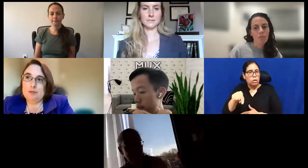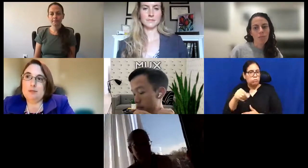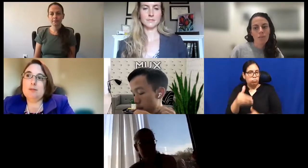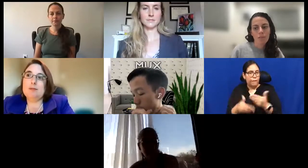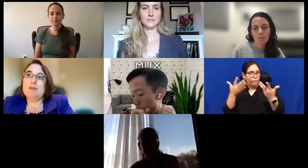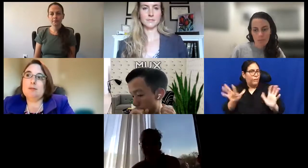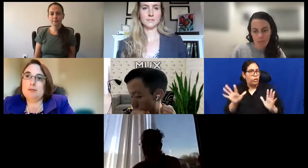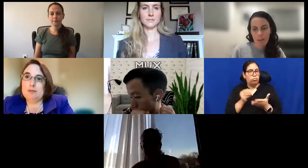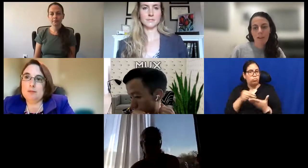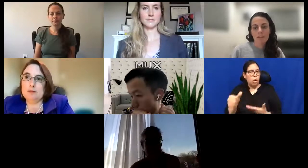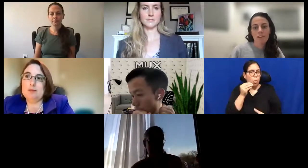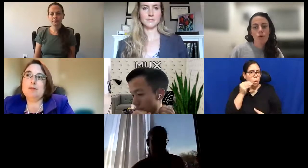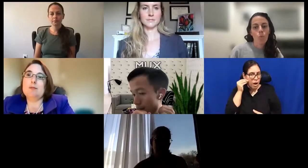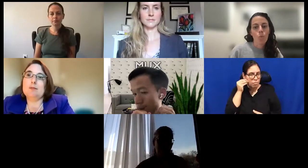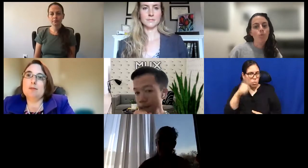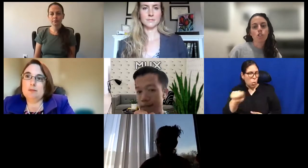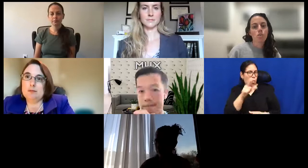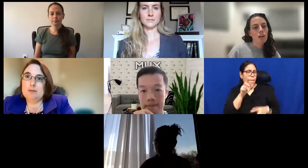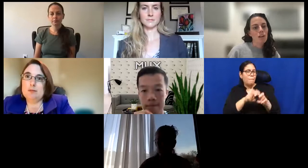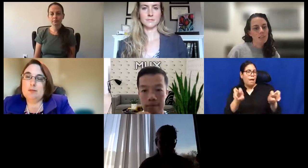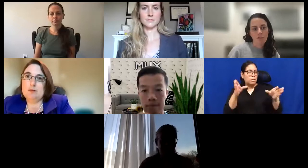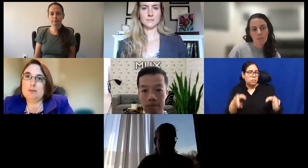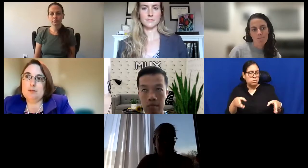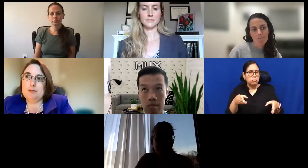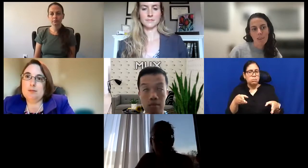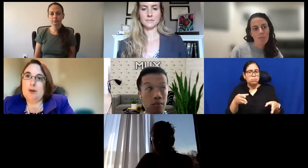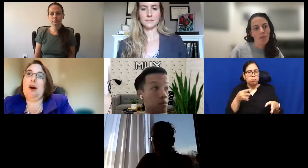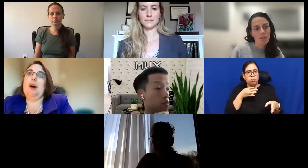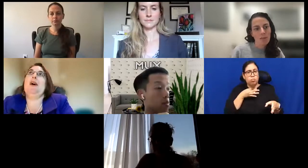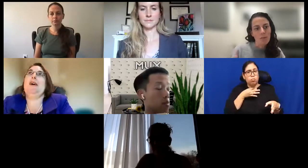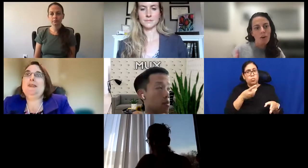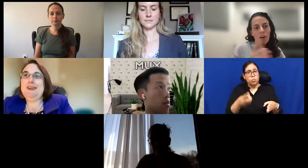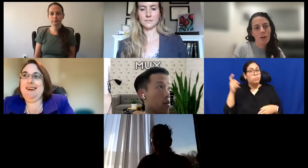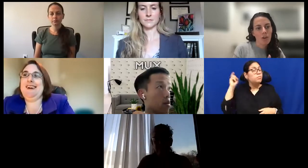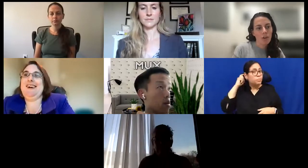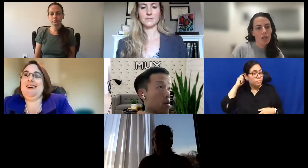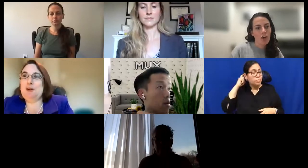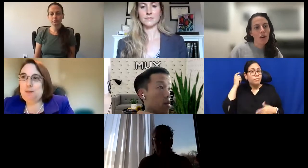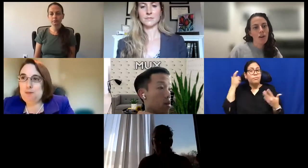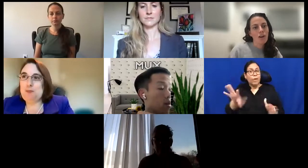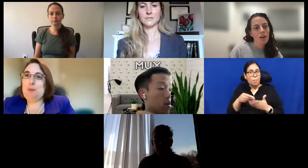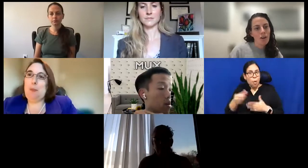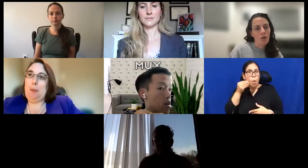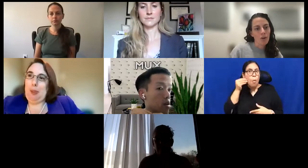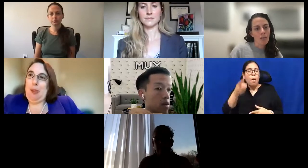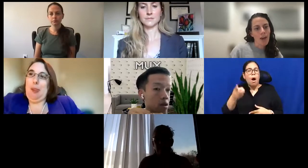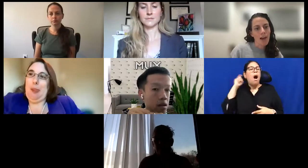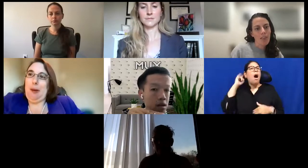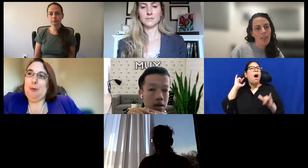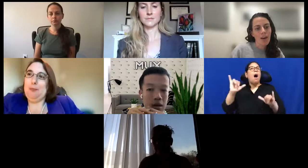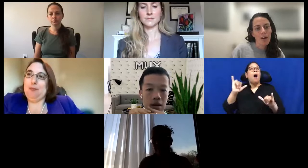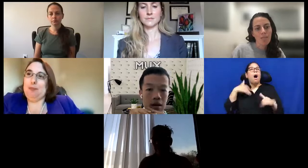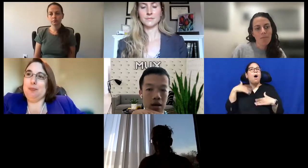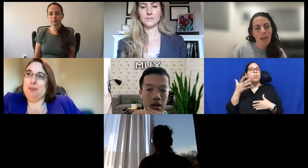home, the panelists, what would you have done differently, thinking about those that maybe are on an earlier